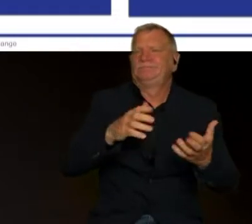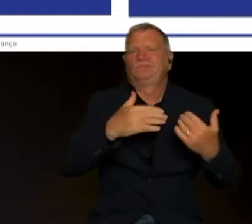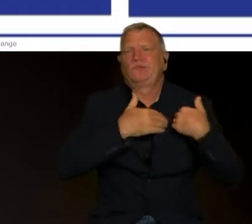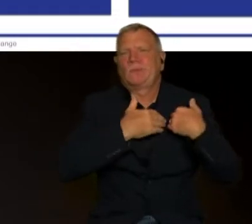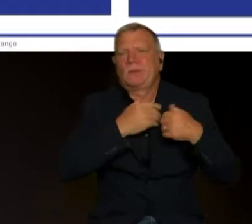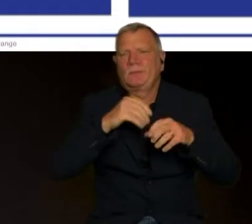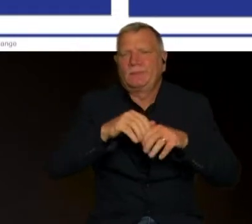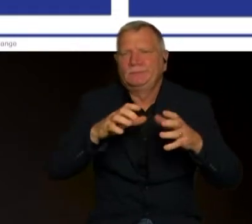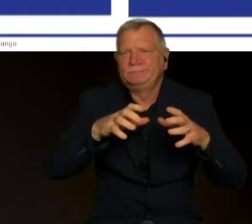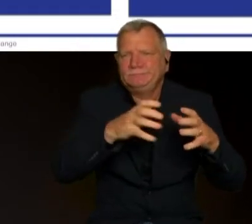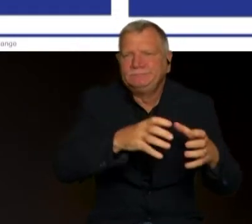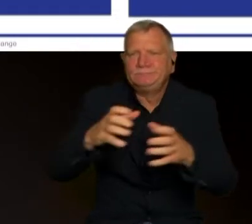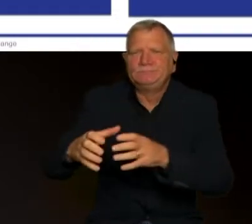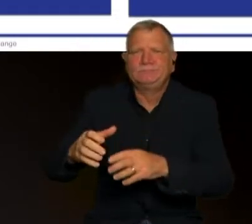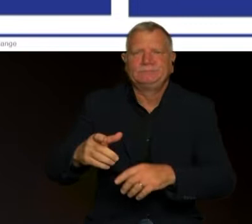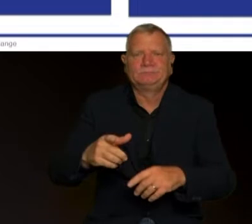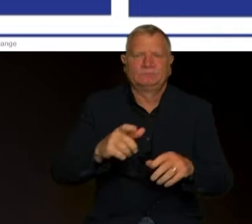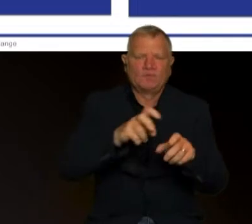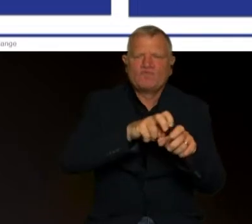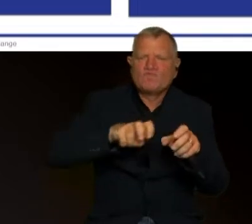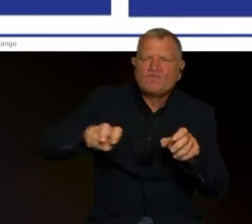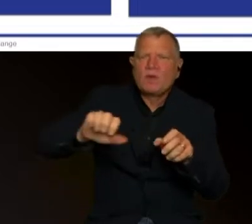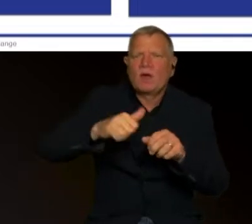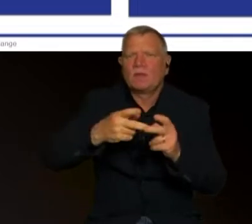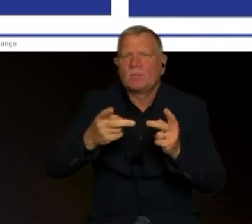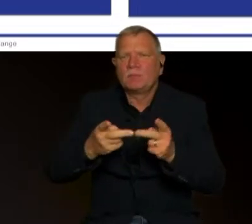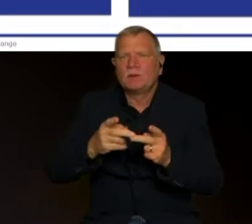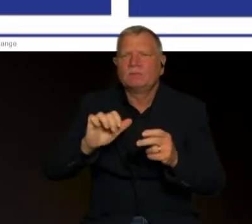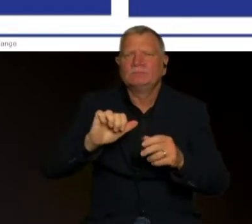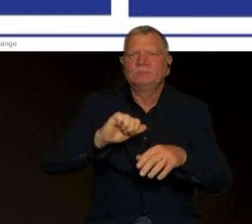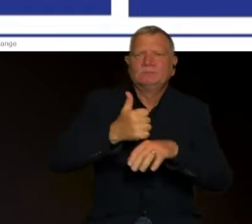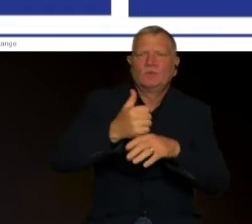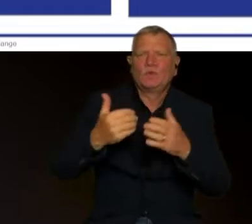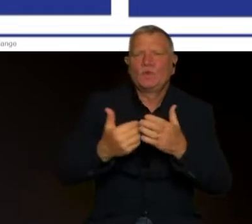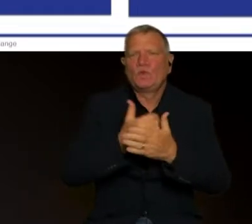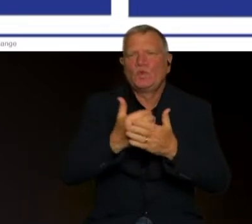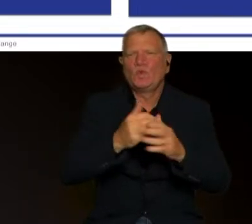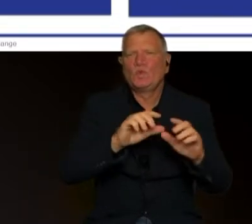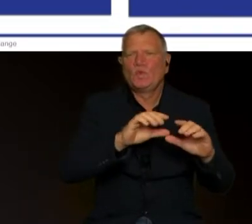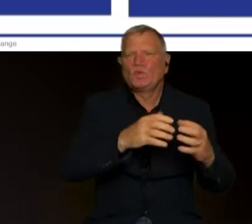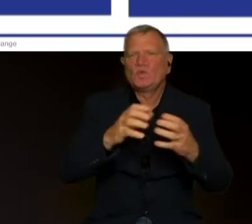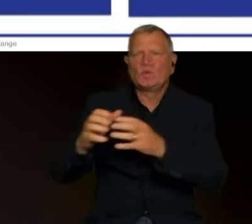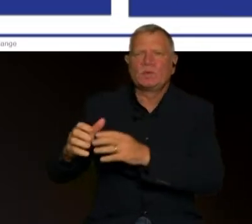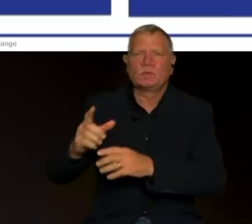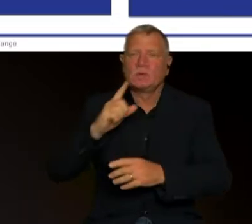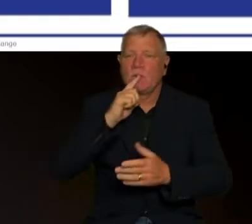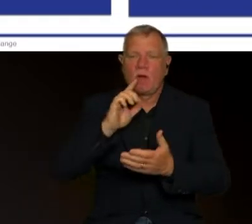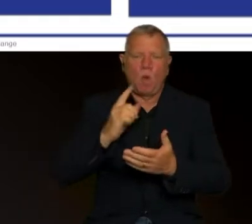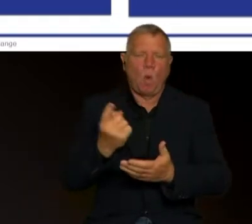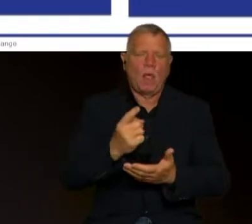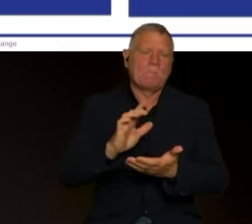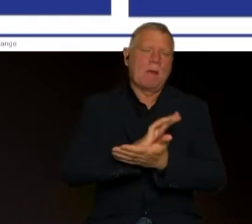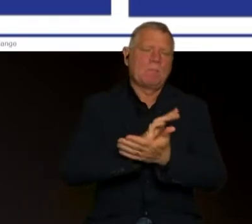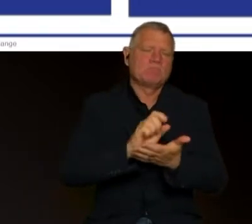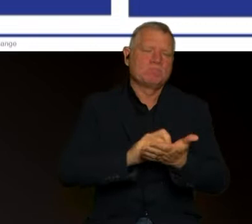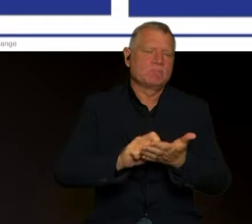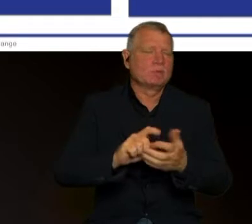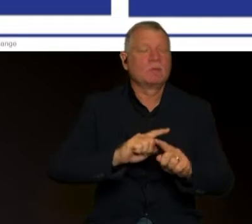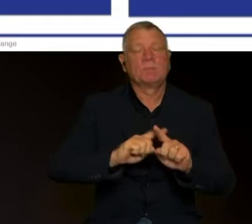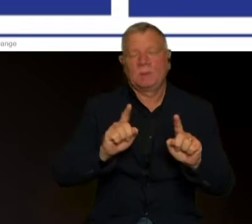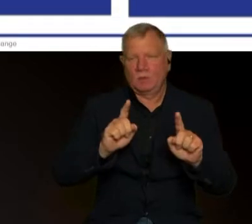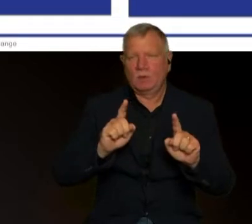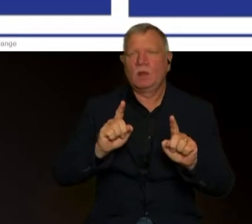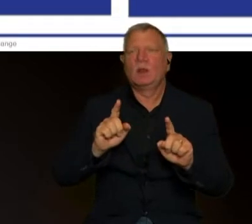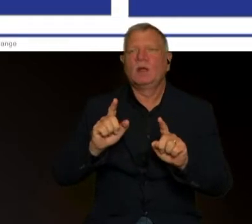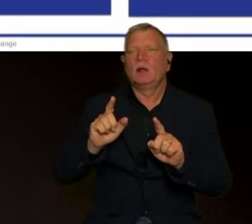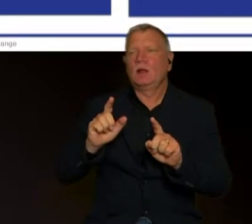and divisions, changing personnel from one division to another, creating new units, this is not left on paper,